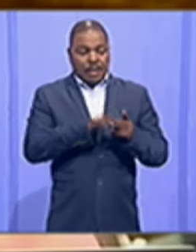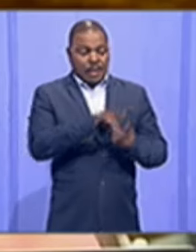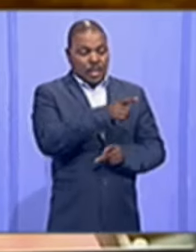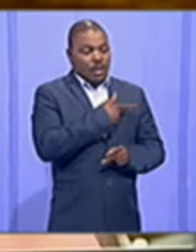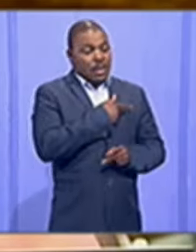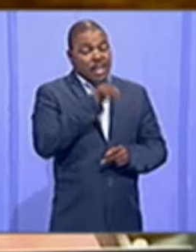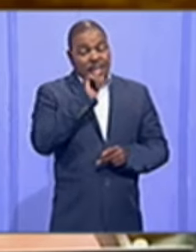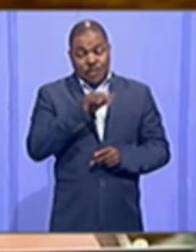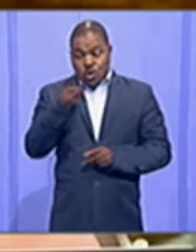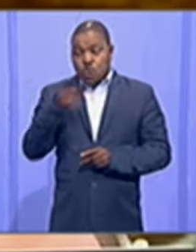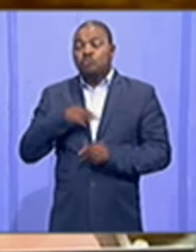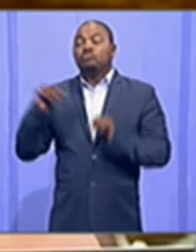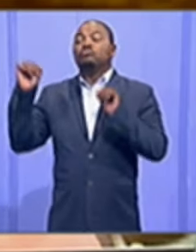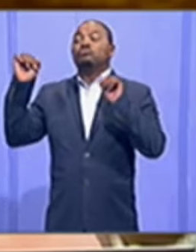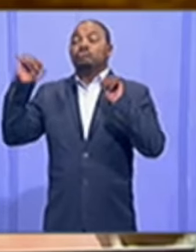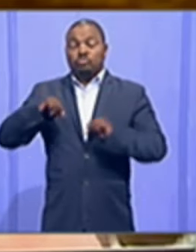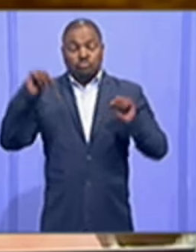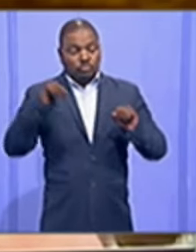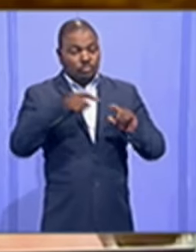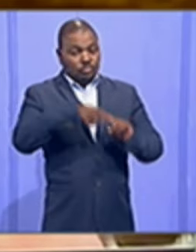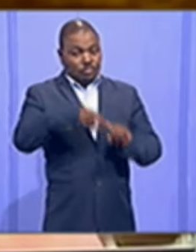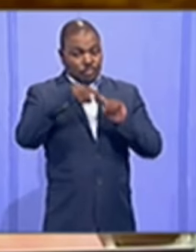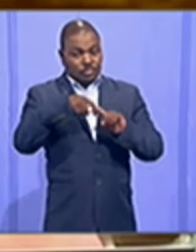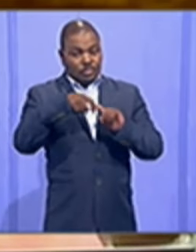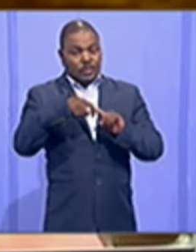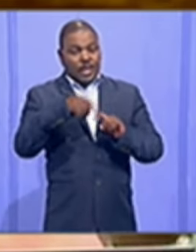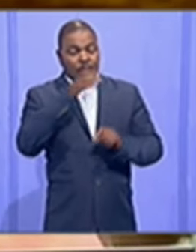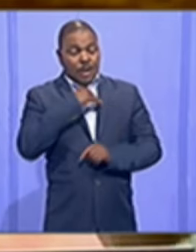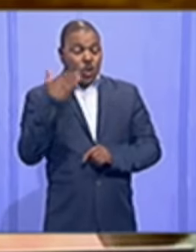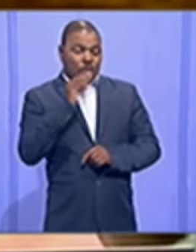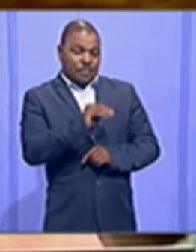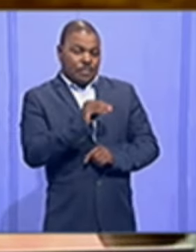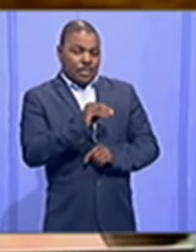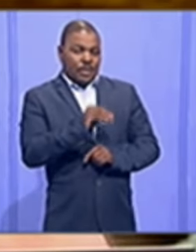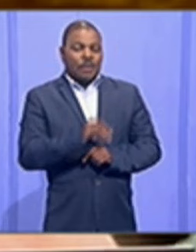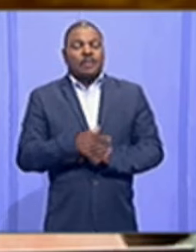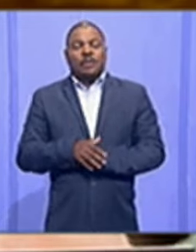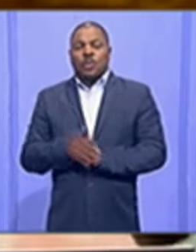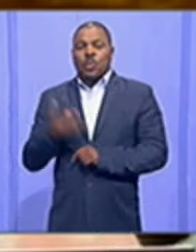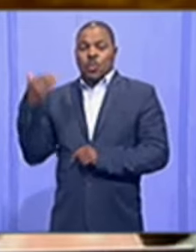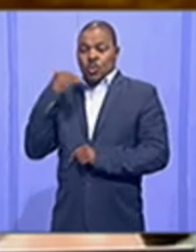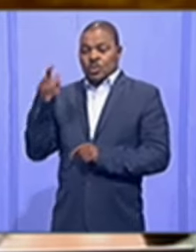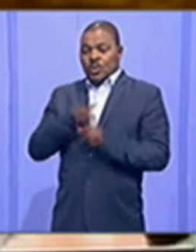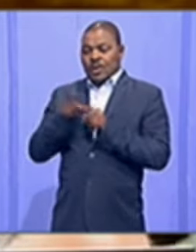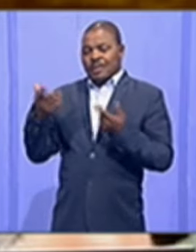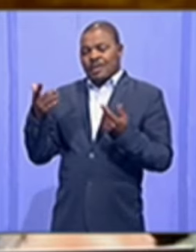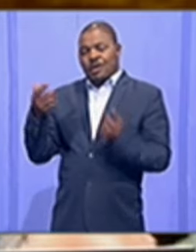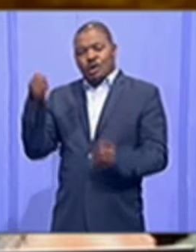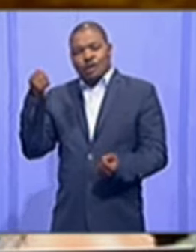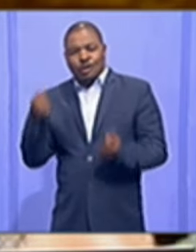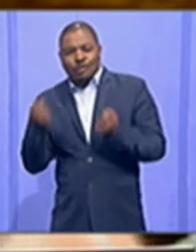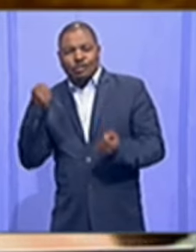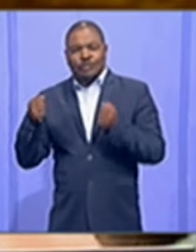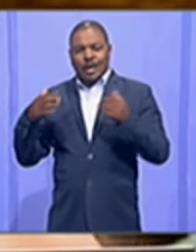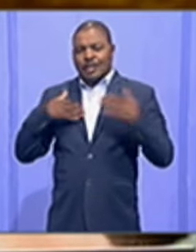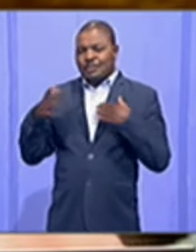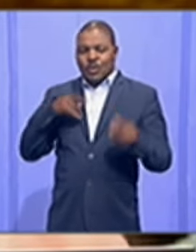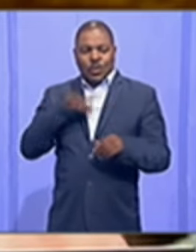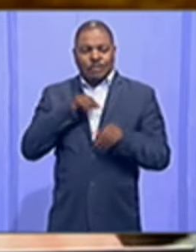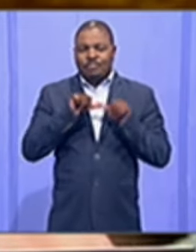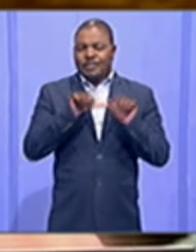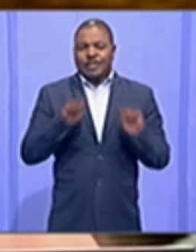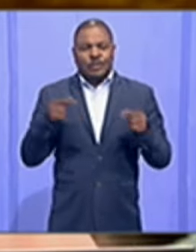granting the postponement. And the cost has been set out in detail, and it's obvious. There's a cost to the administration of justice because judges will not be appointed,